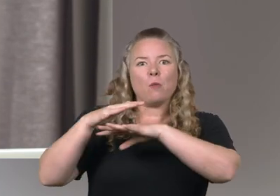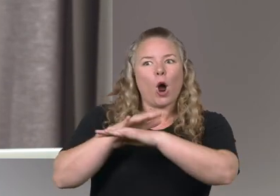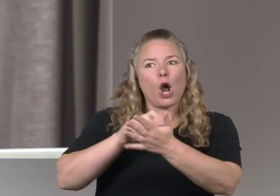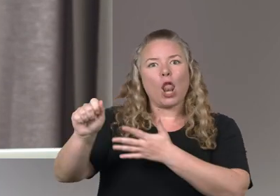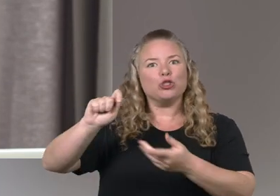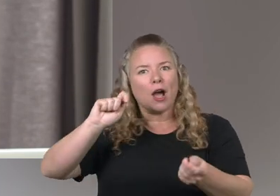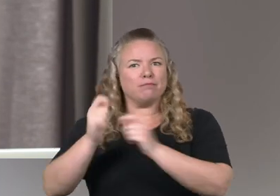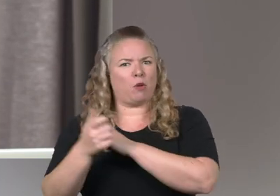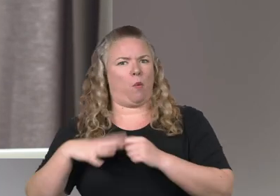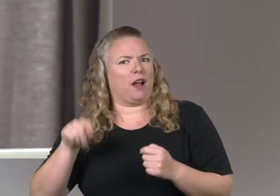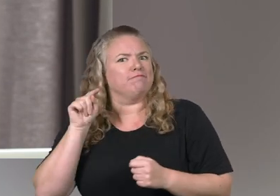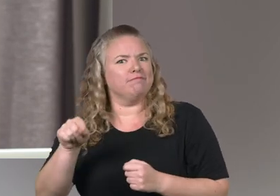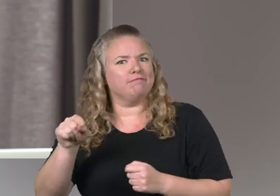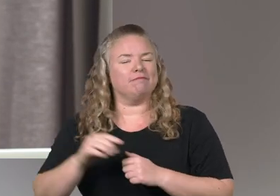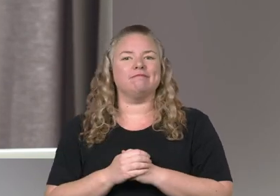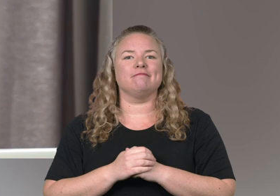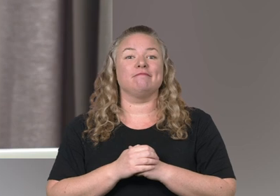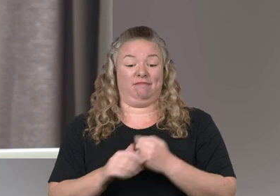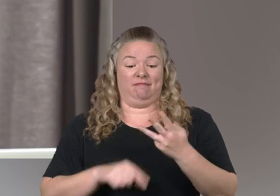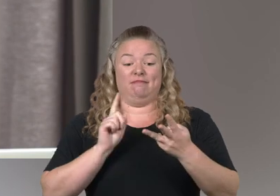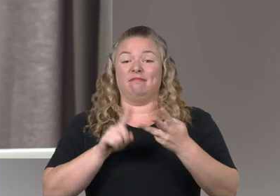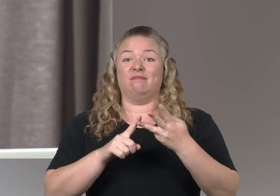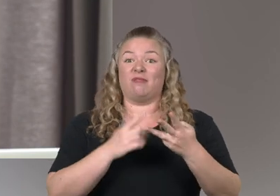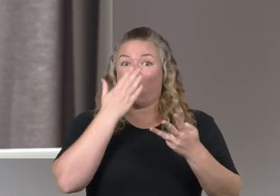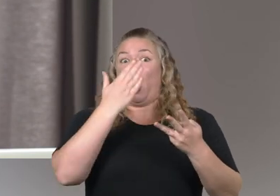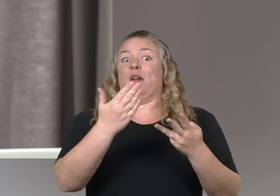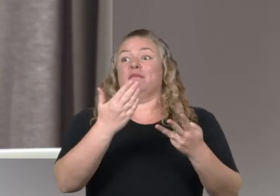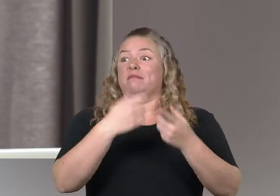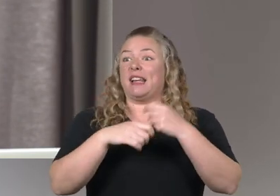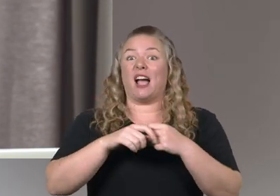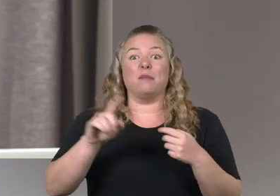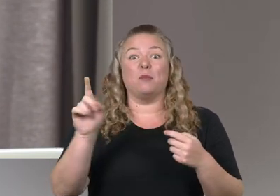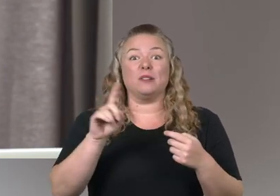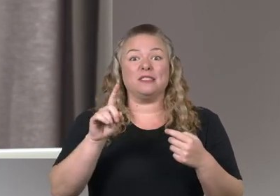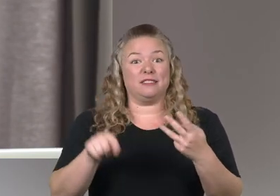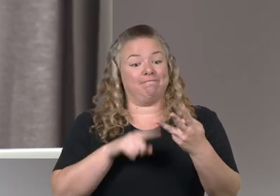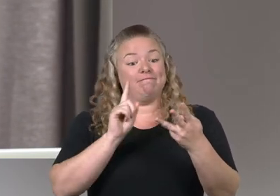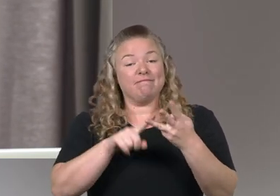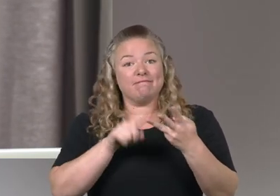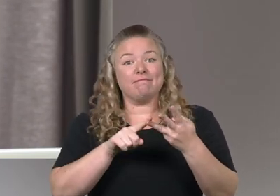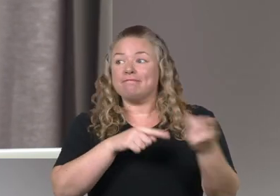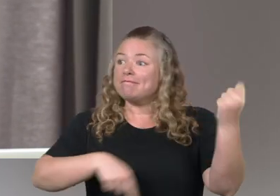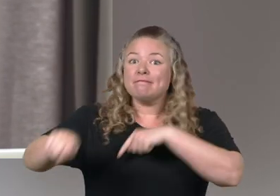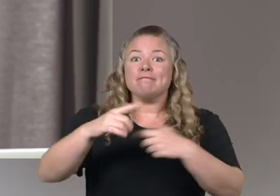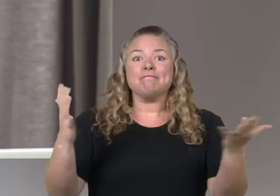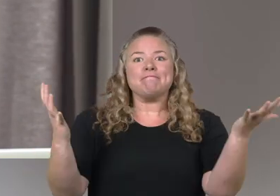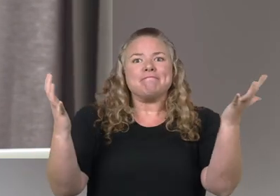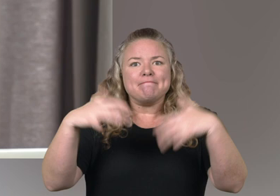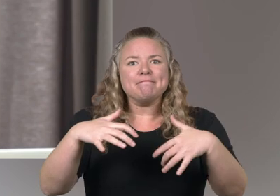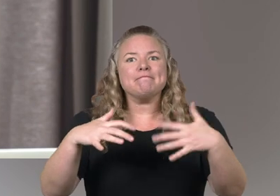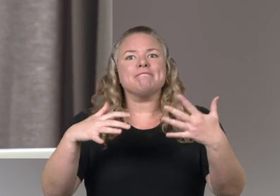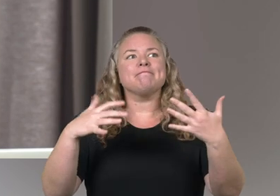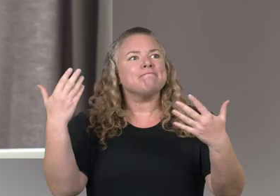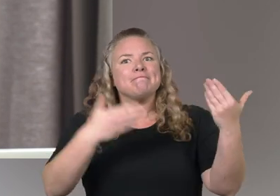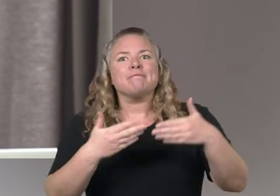the rise in mobile technology and network culture. And the third thing it became apparent very clearly was they